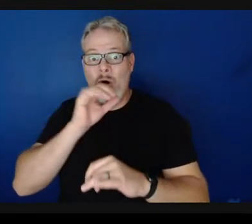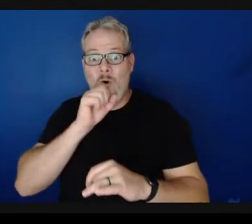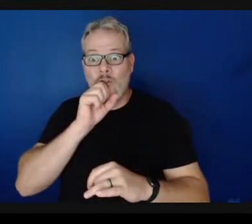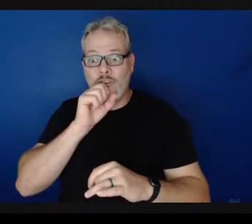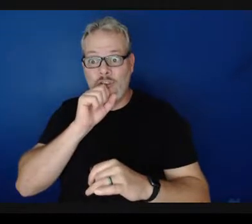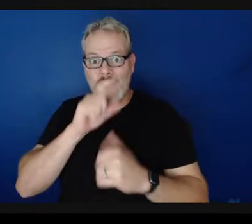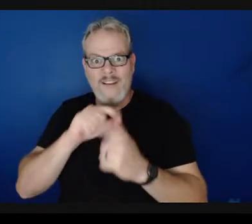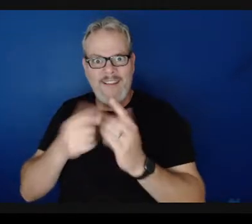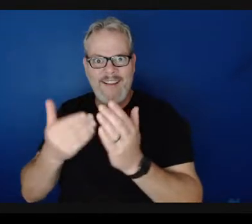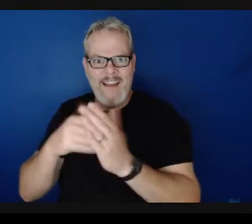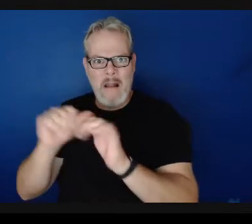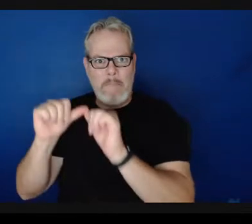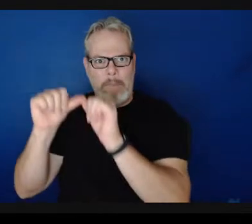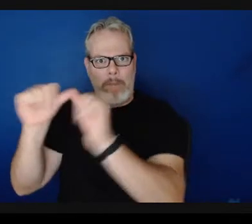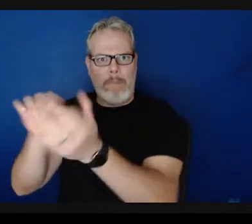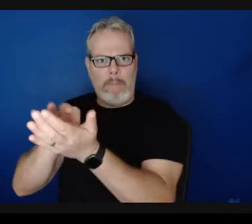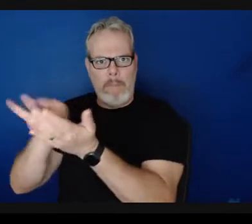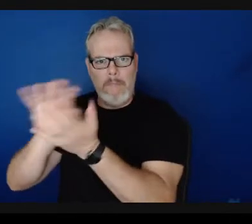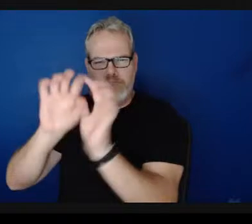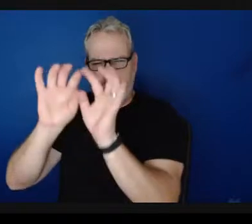there.